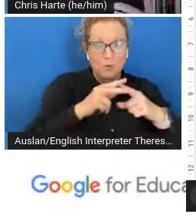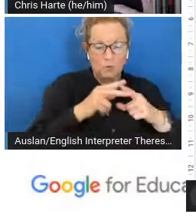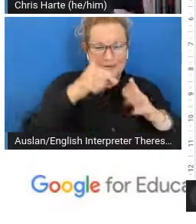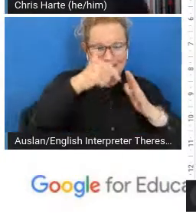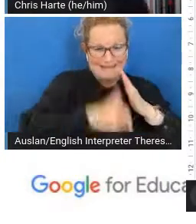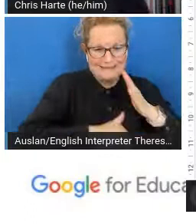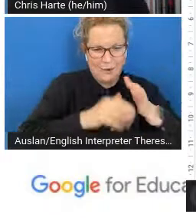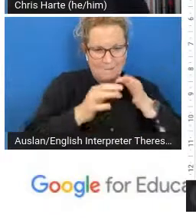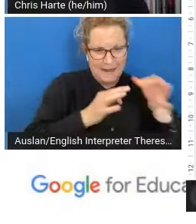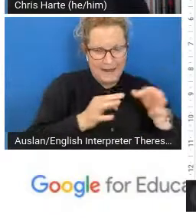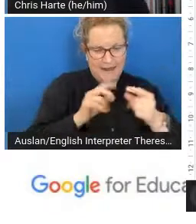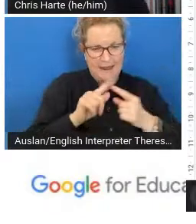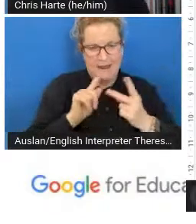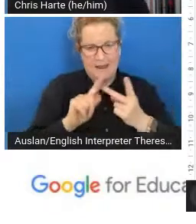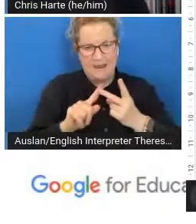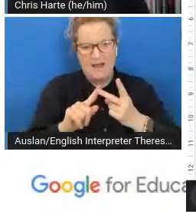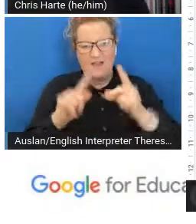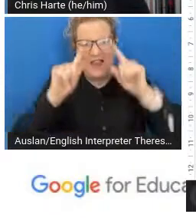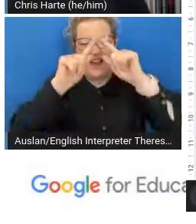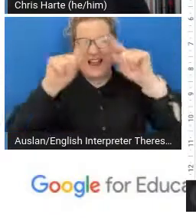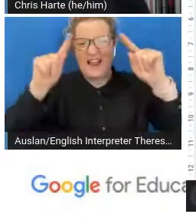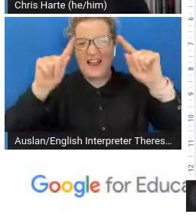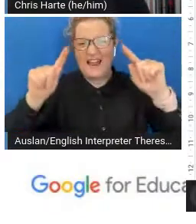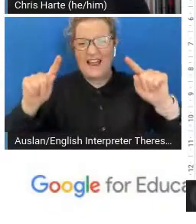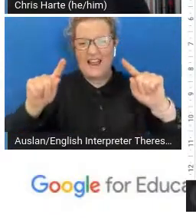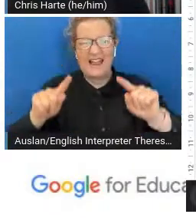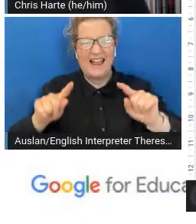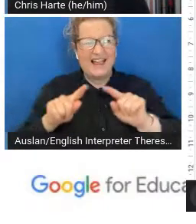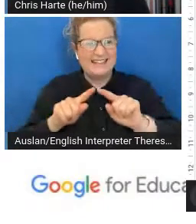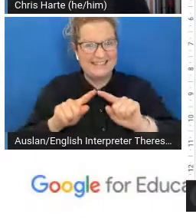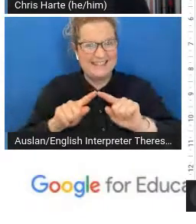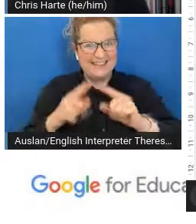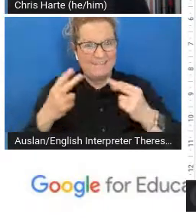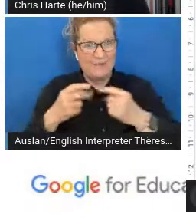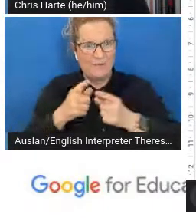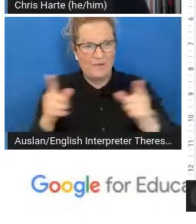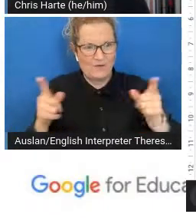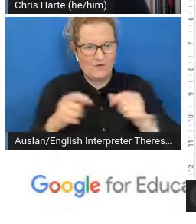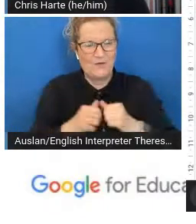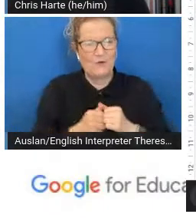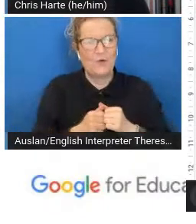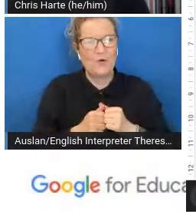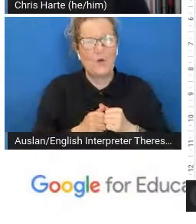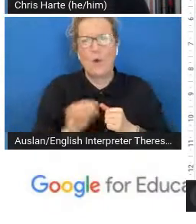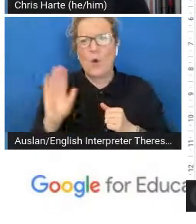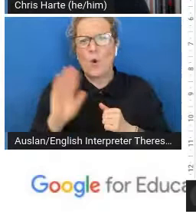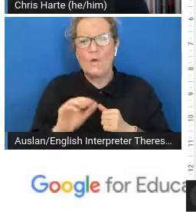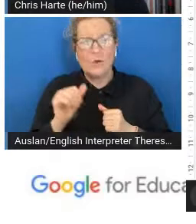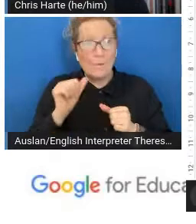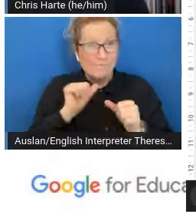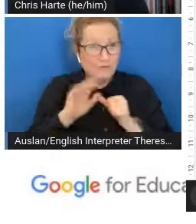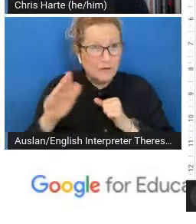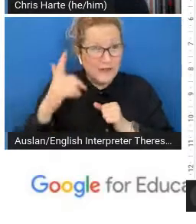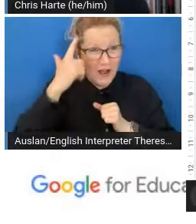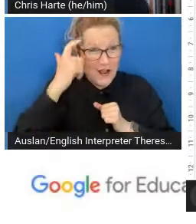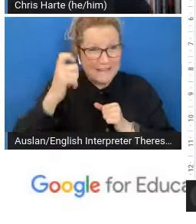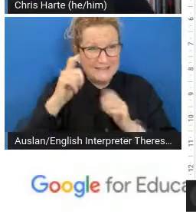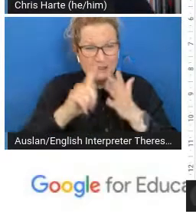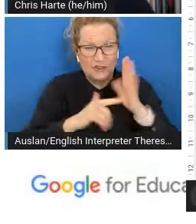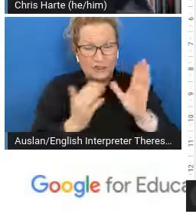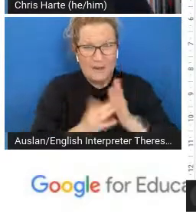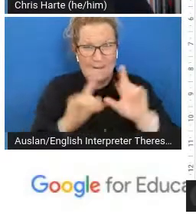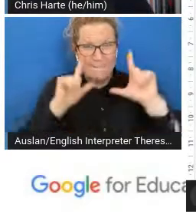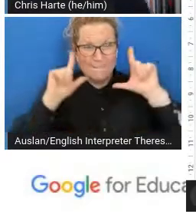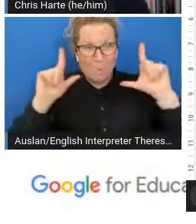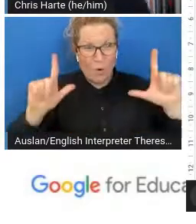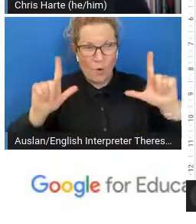the hexagons, which are there and available for you. You've got all of your brilliant ideas, which are on the Jamboard.